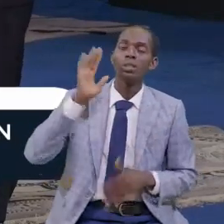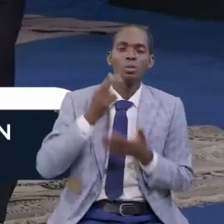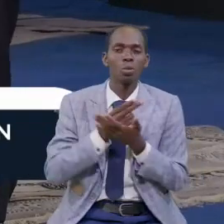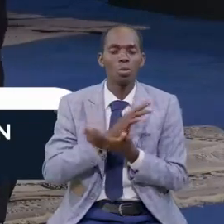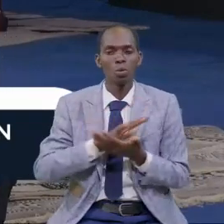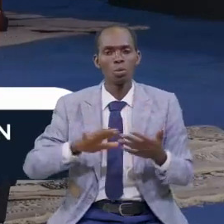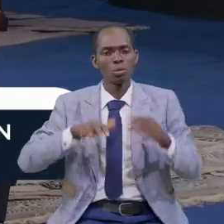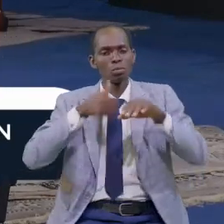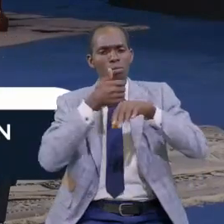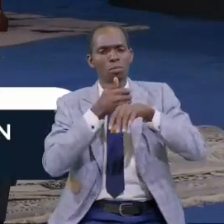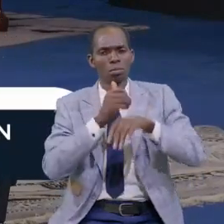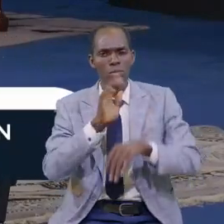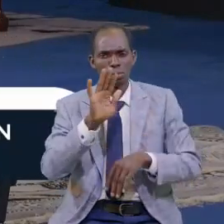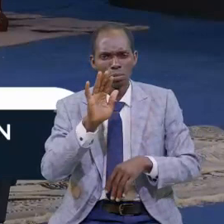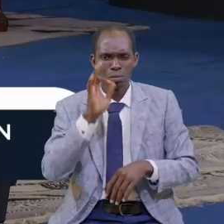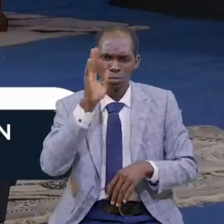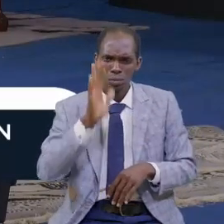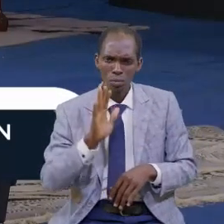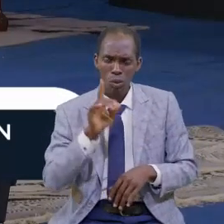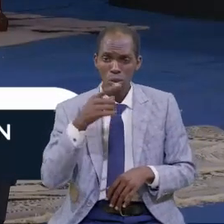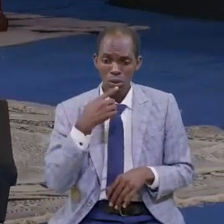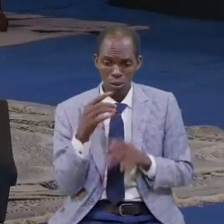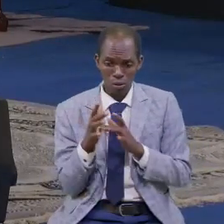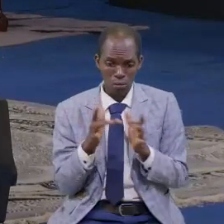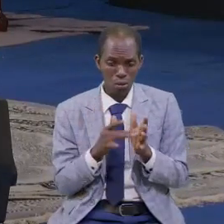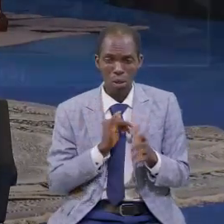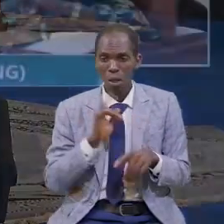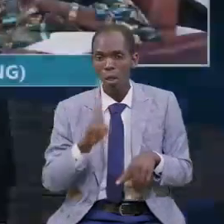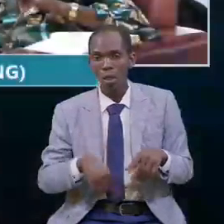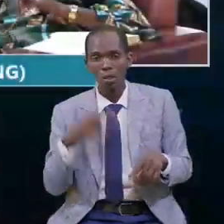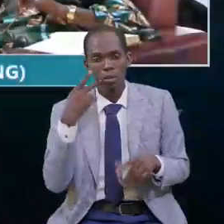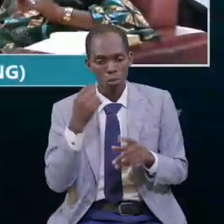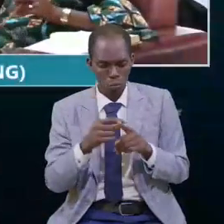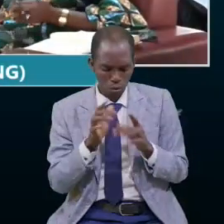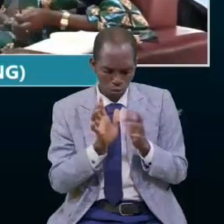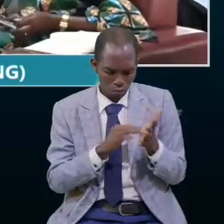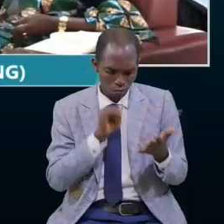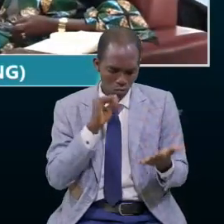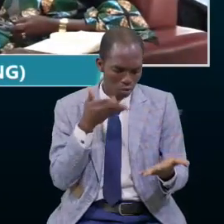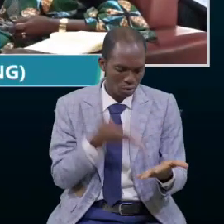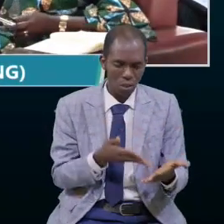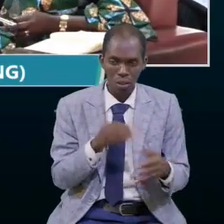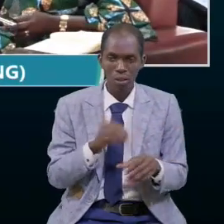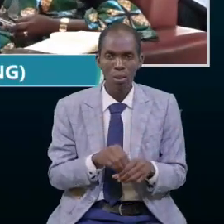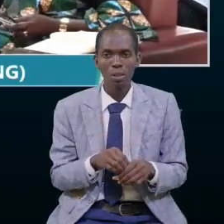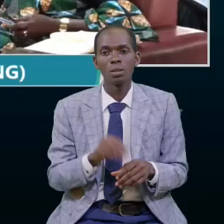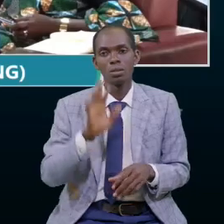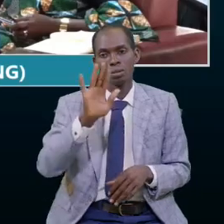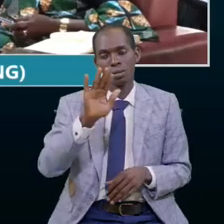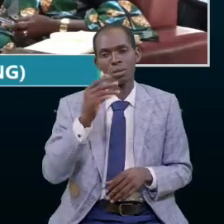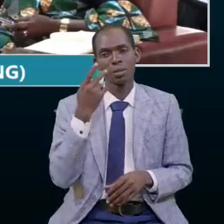preacher, you say Jesus, I can't find Jesus there. Look at verse 7. In verse 7, I